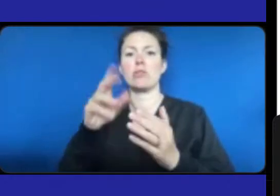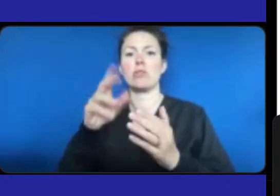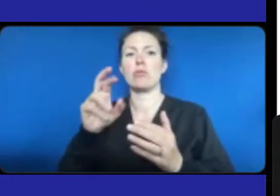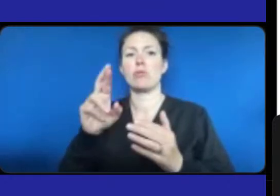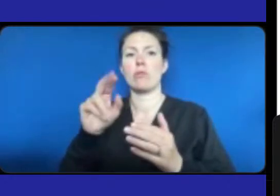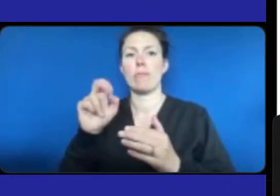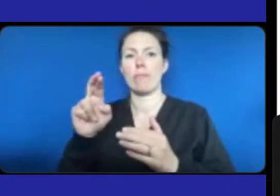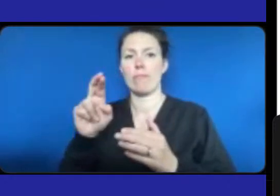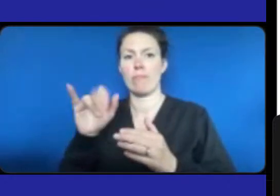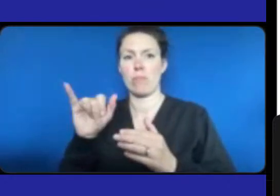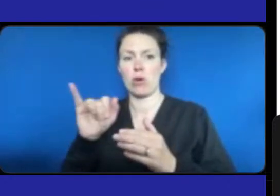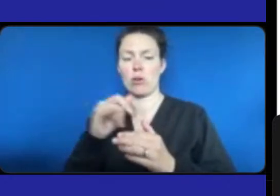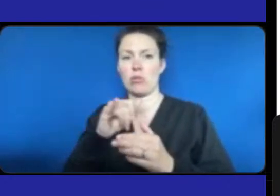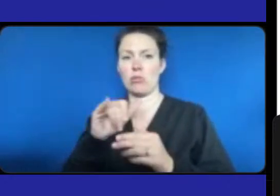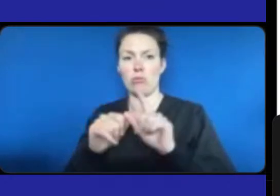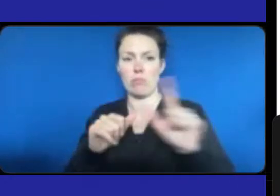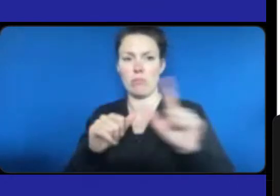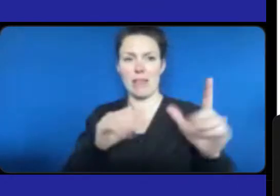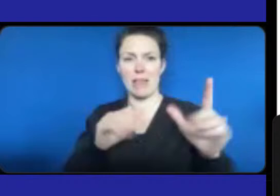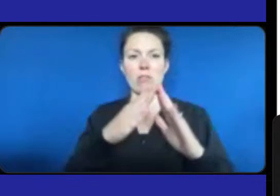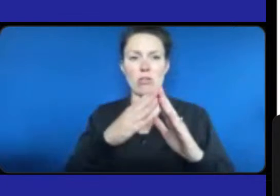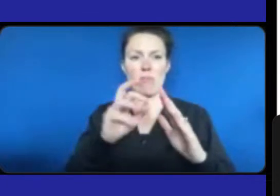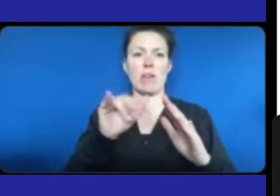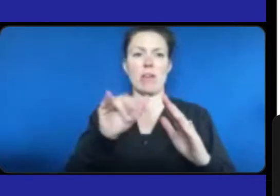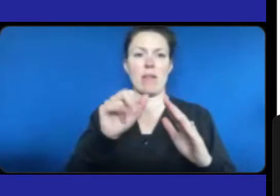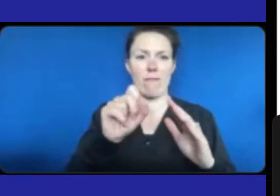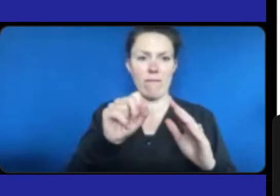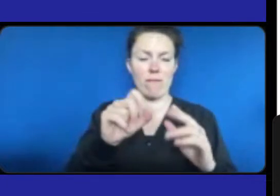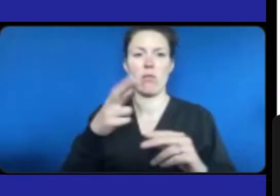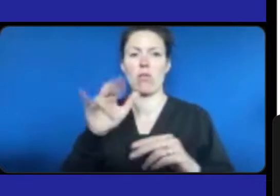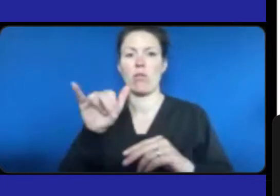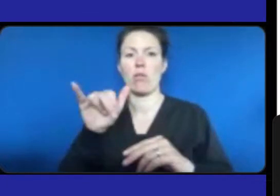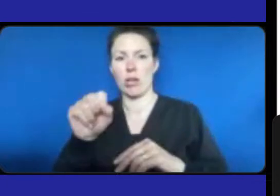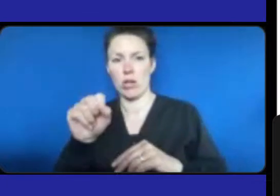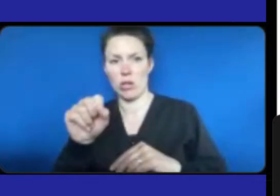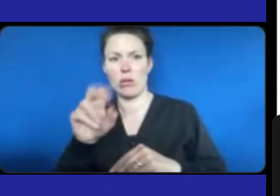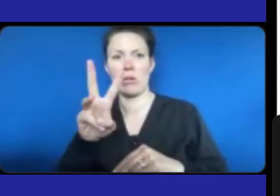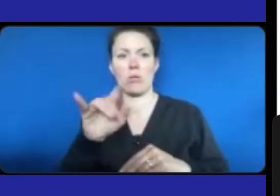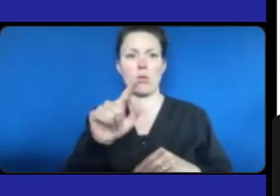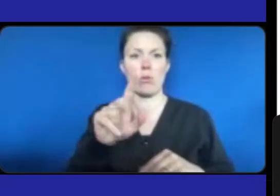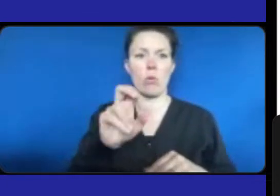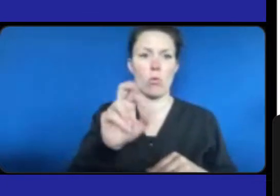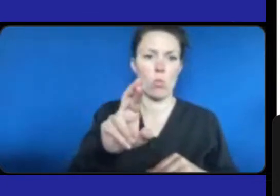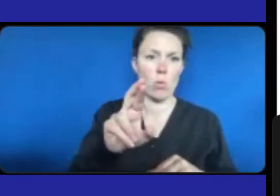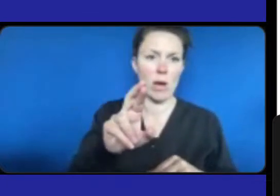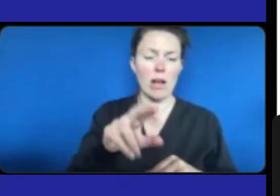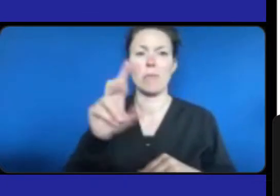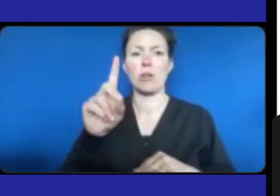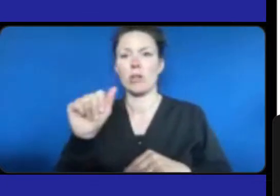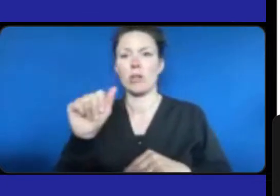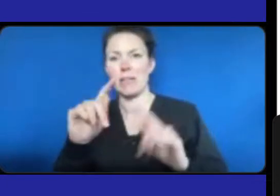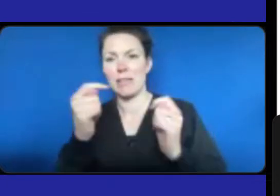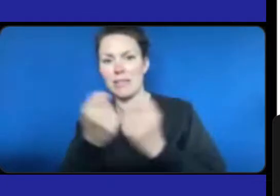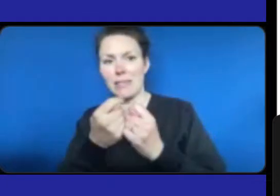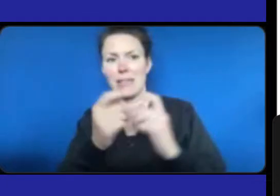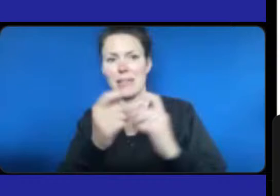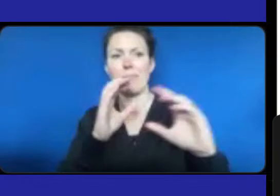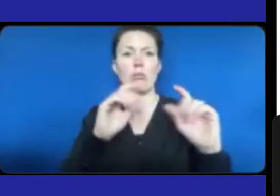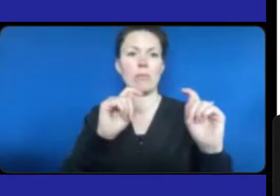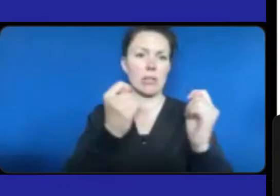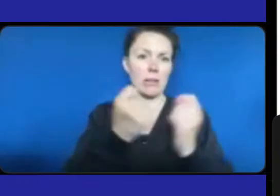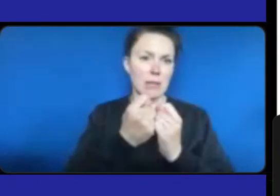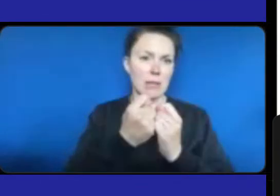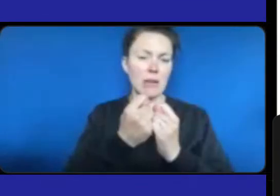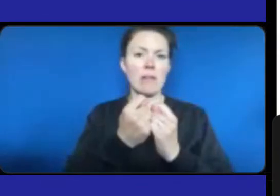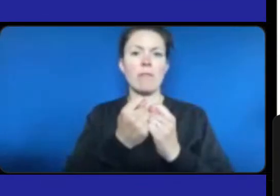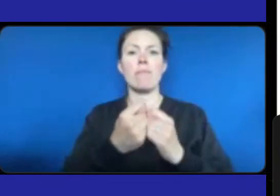for Community Affairs. I want to thank him, Chris Philippou, Wilbur Yen, our DNA team, our communications team, the board